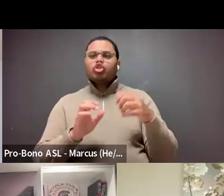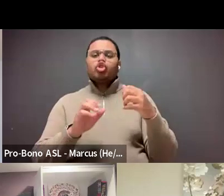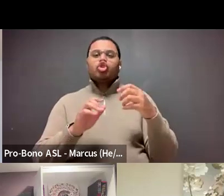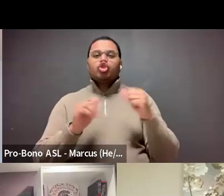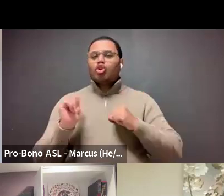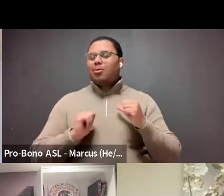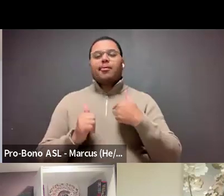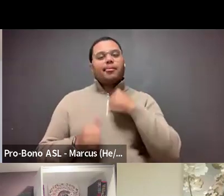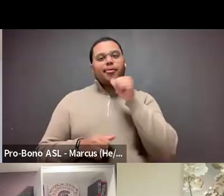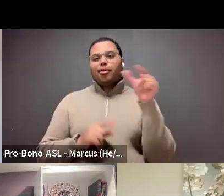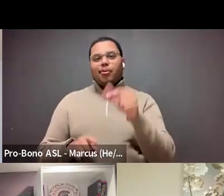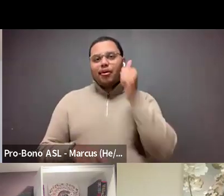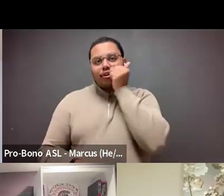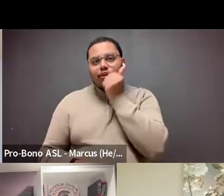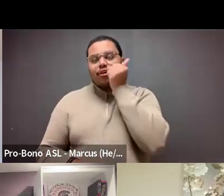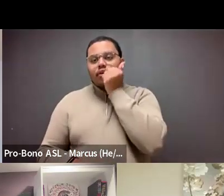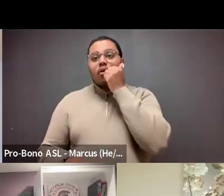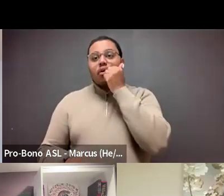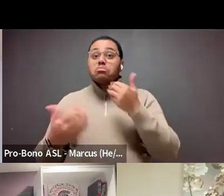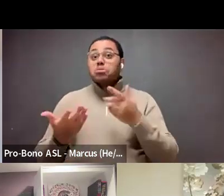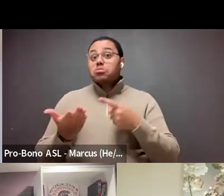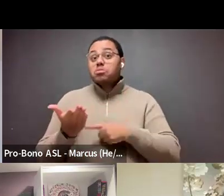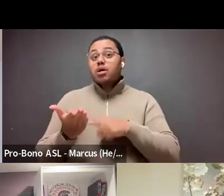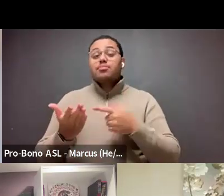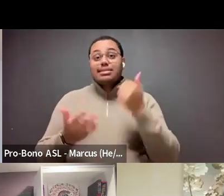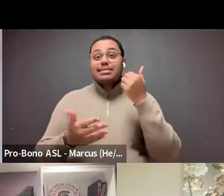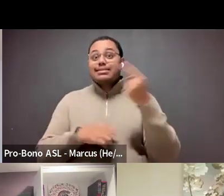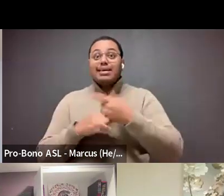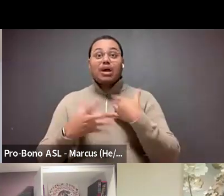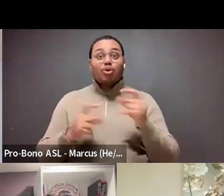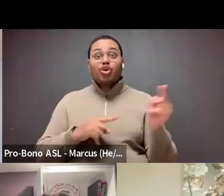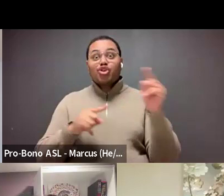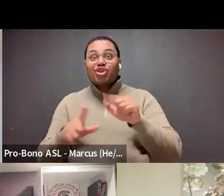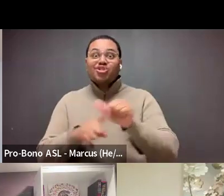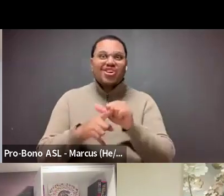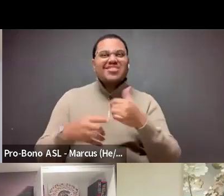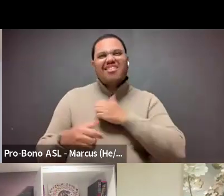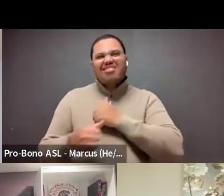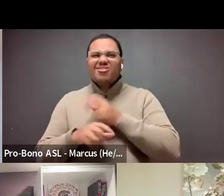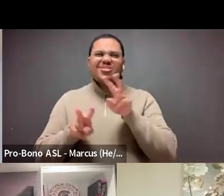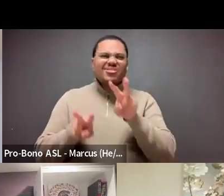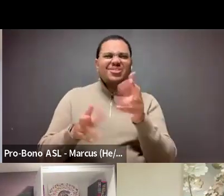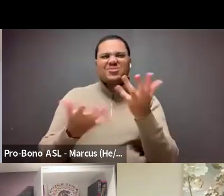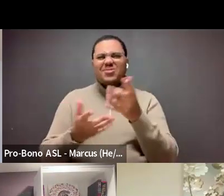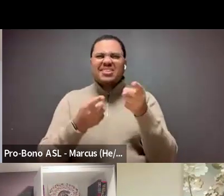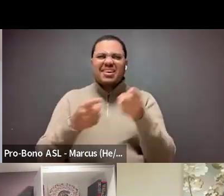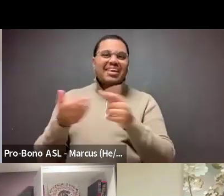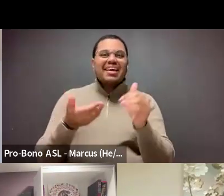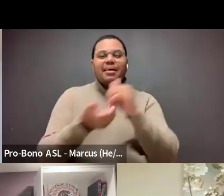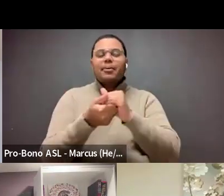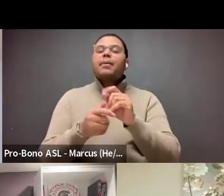single day. There are days that I've wanted to go to rehearsal because I love watching what's happening and collaborating. But I think you have